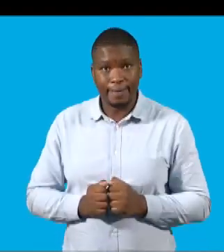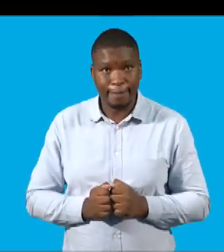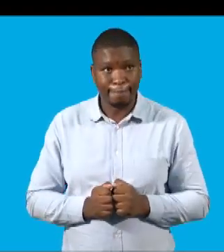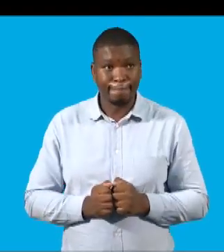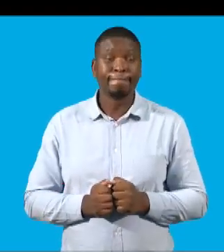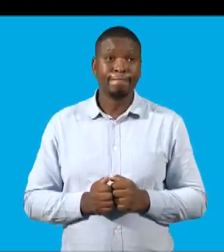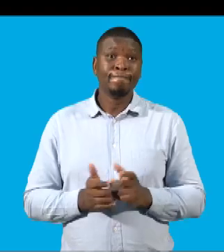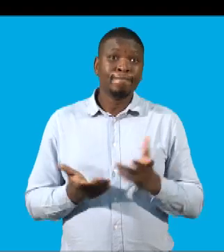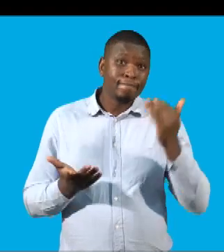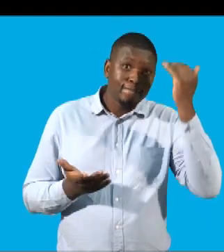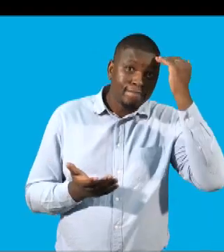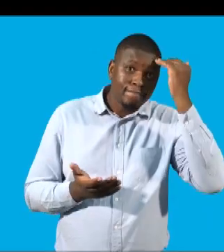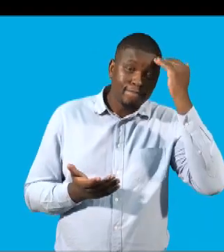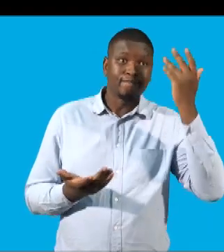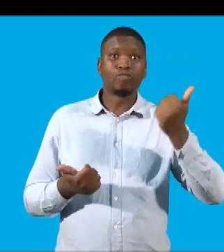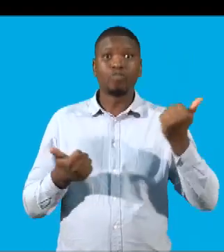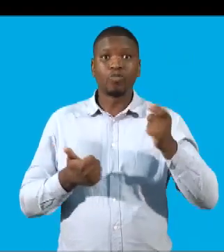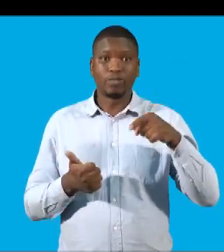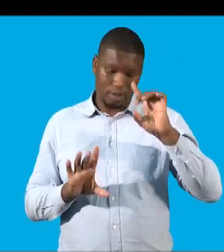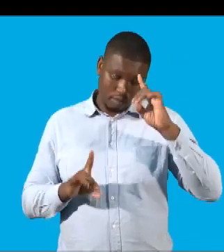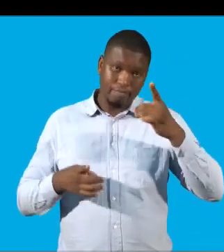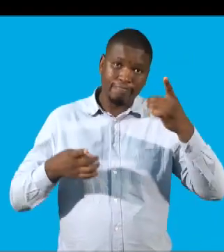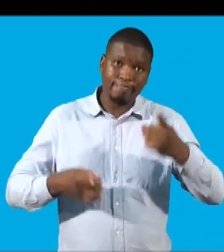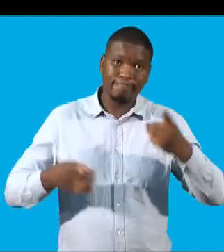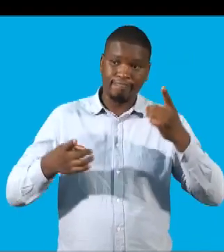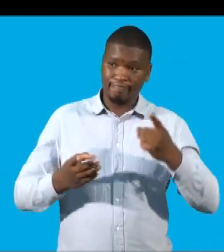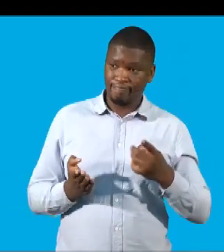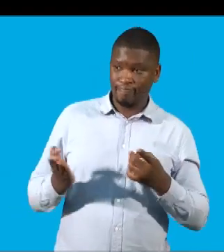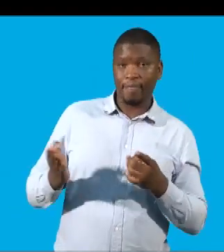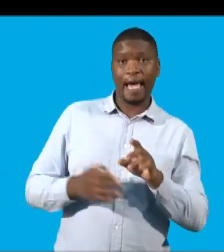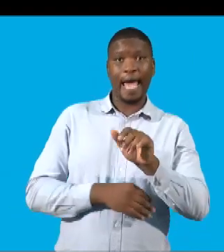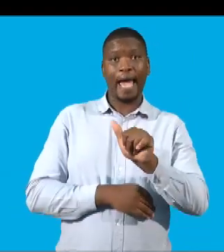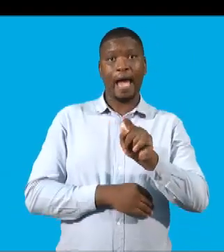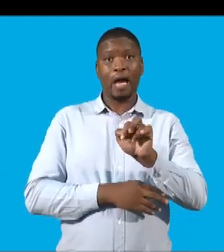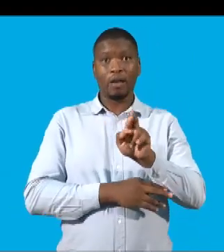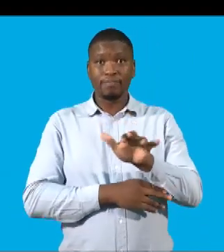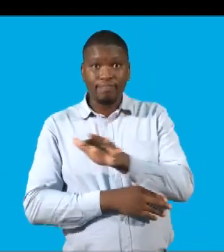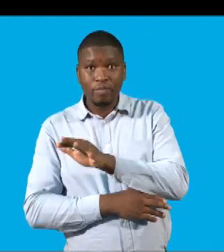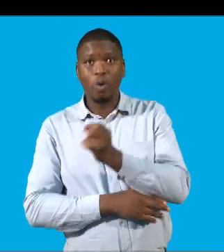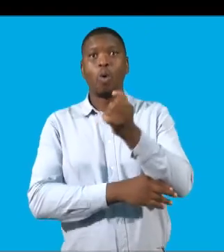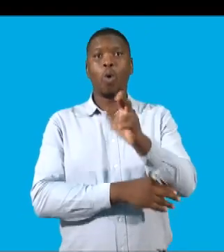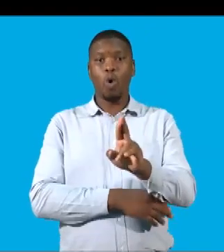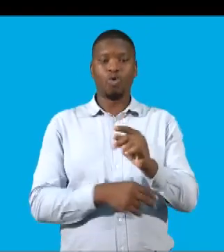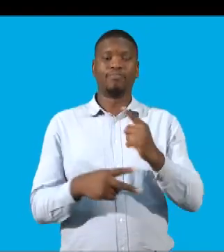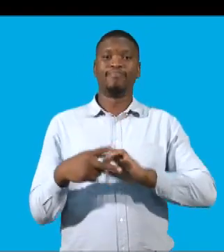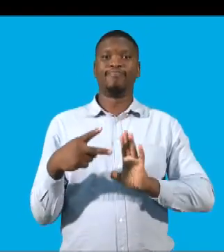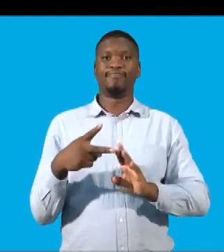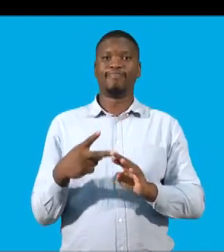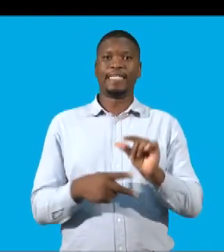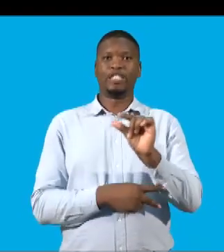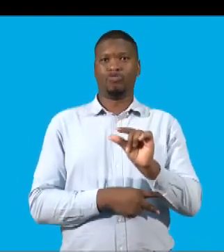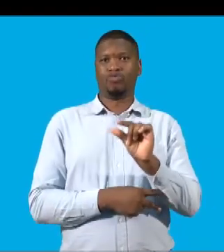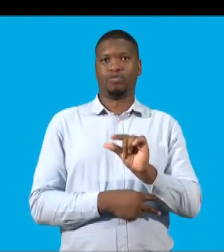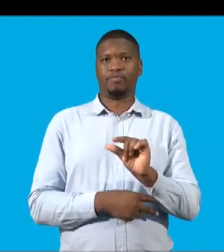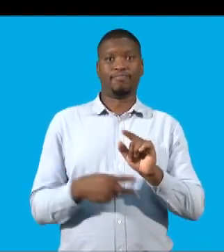So we know that we should determine whether we are working with an arithmetic series or a geometric